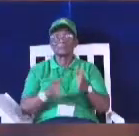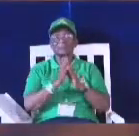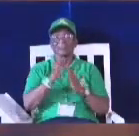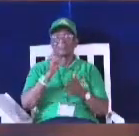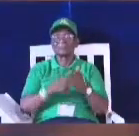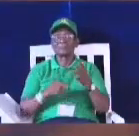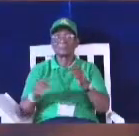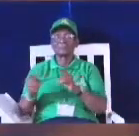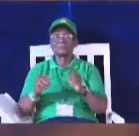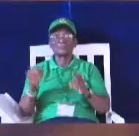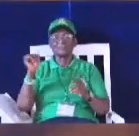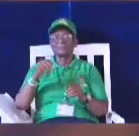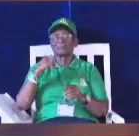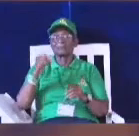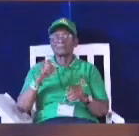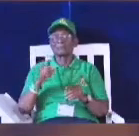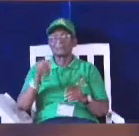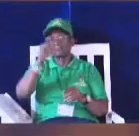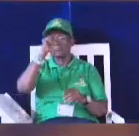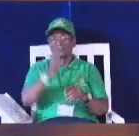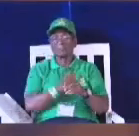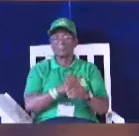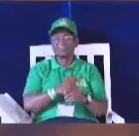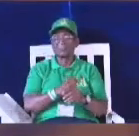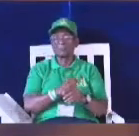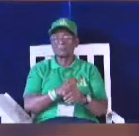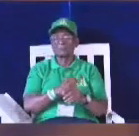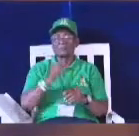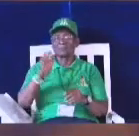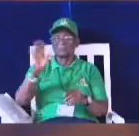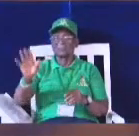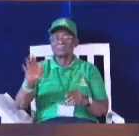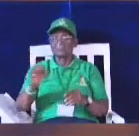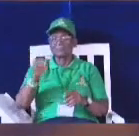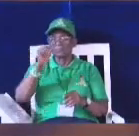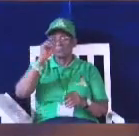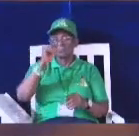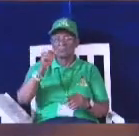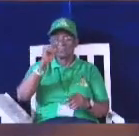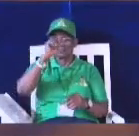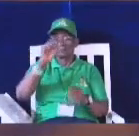Son, thy sins be forgiven thee.